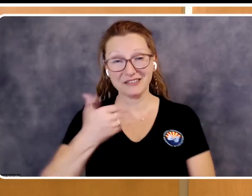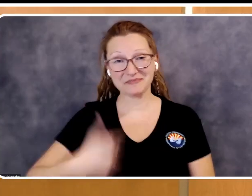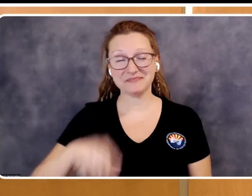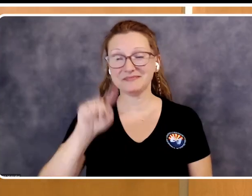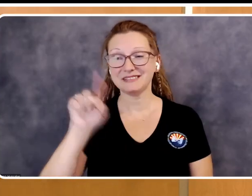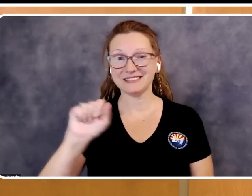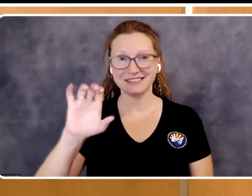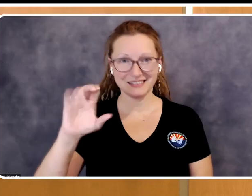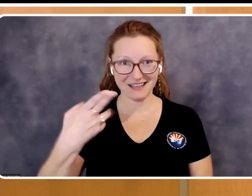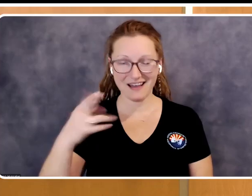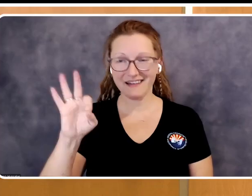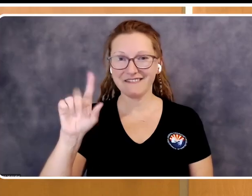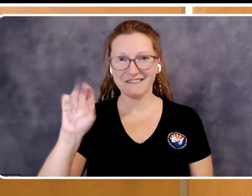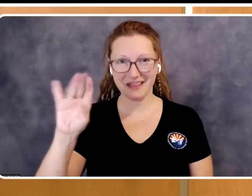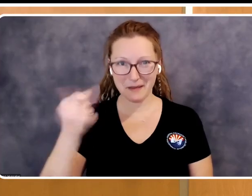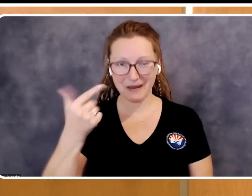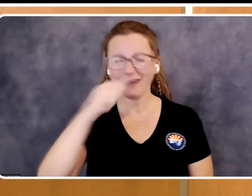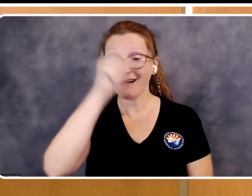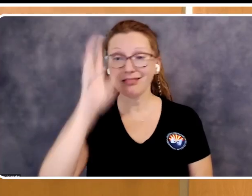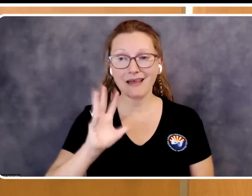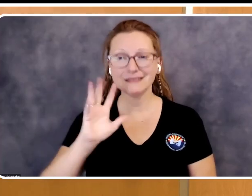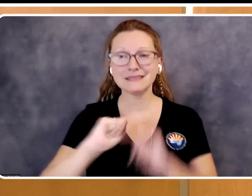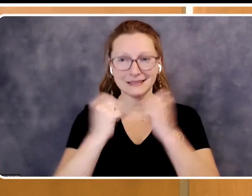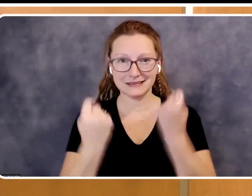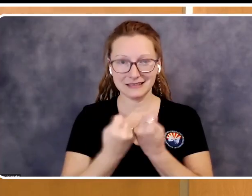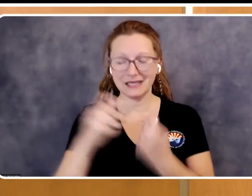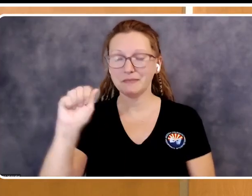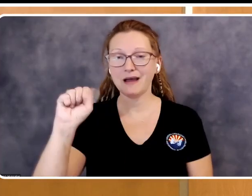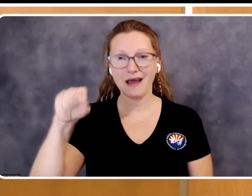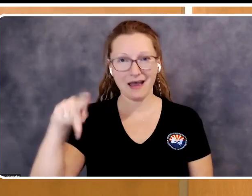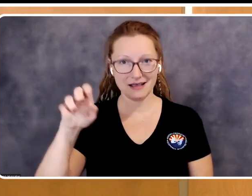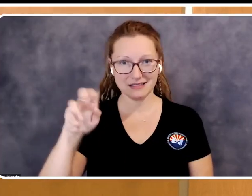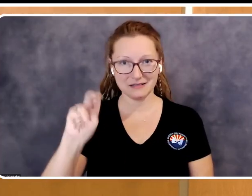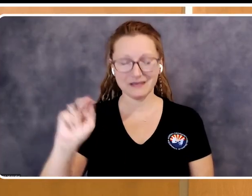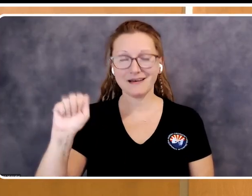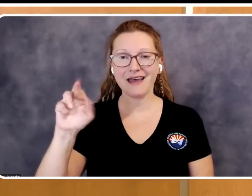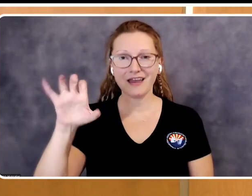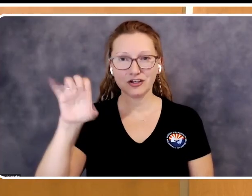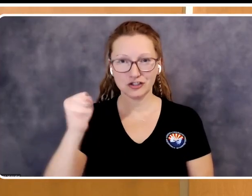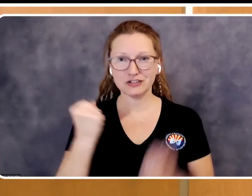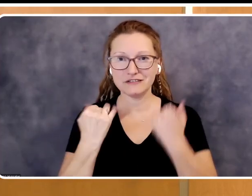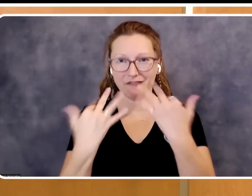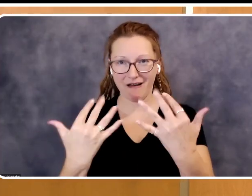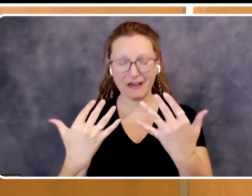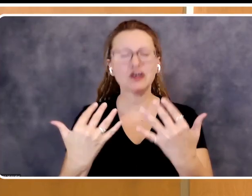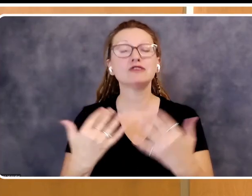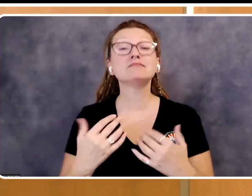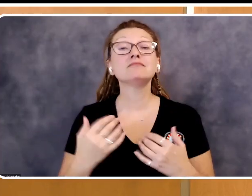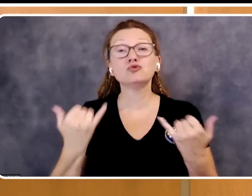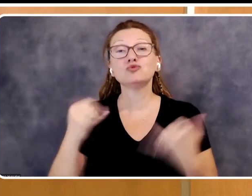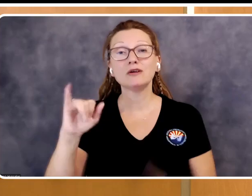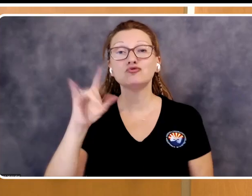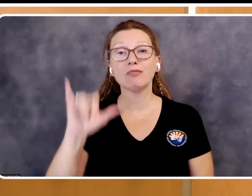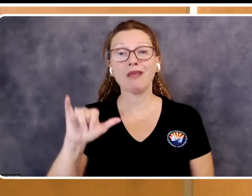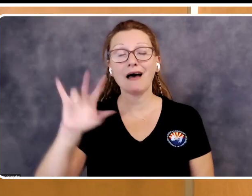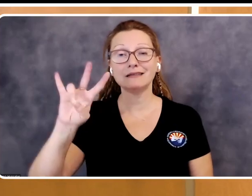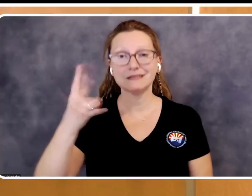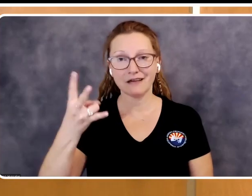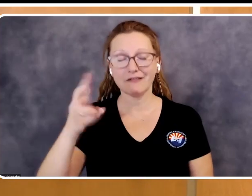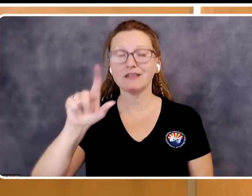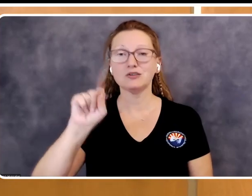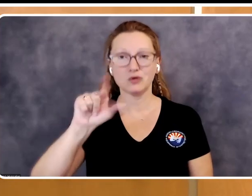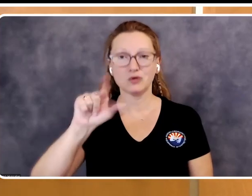Good evening. Zach Fleming here with the Alaska One team on the Aspen Acre fires, giving you the evening update. It's July 7th,